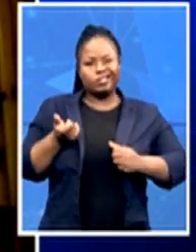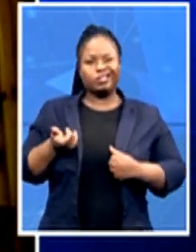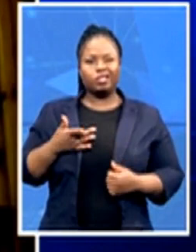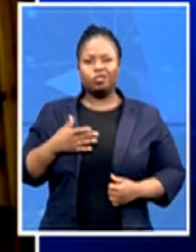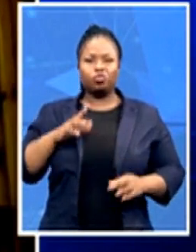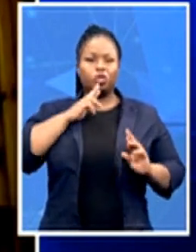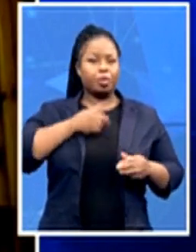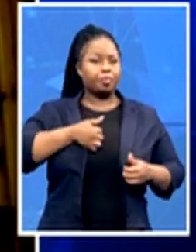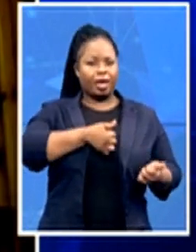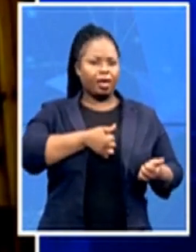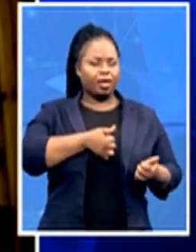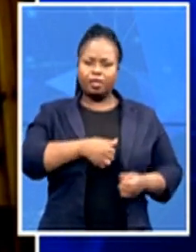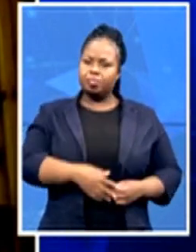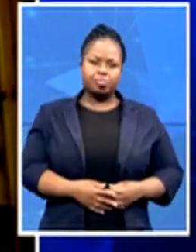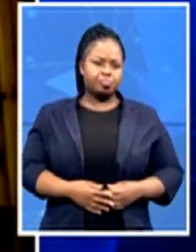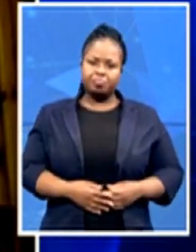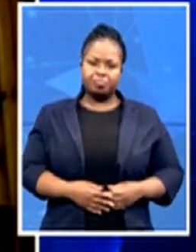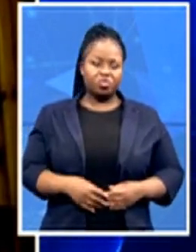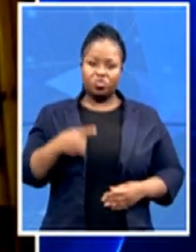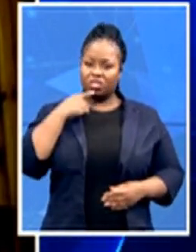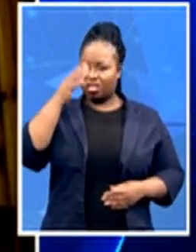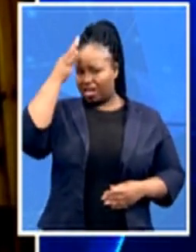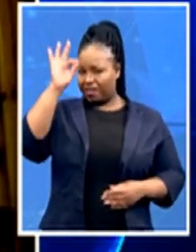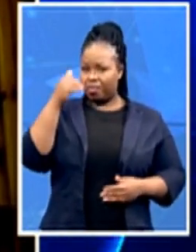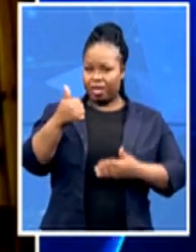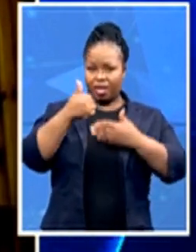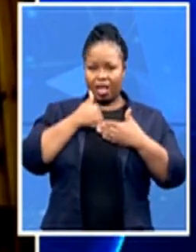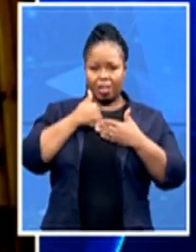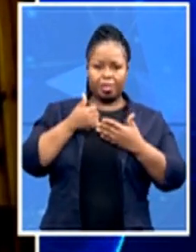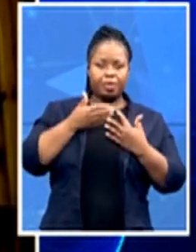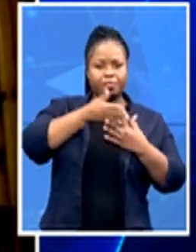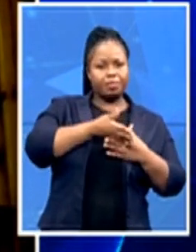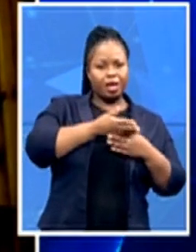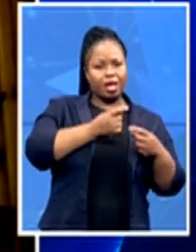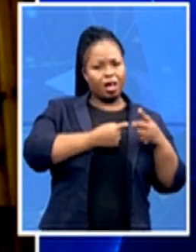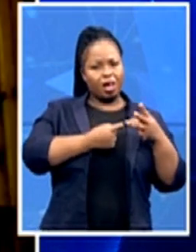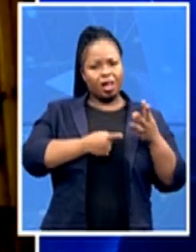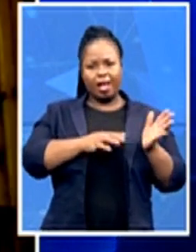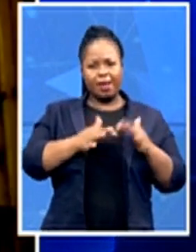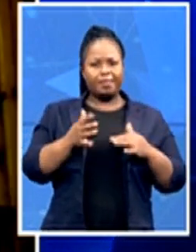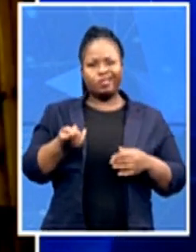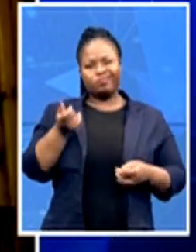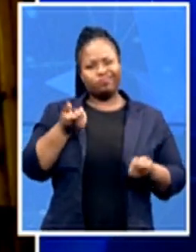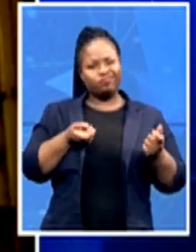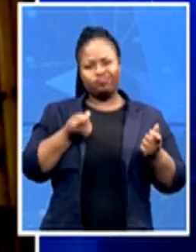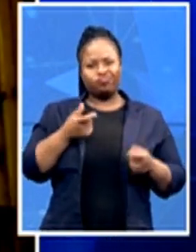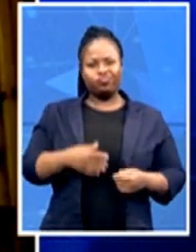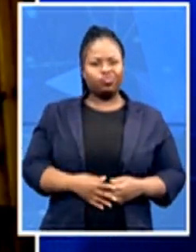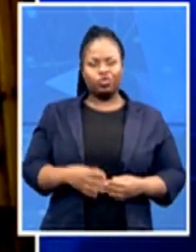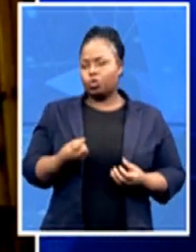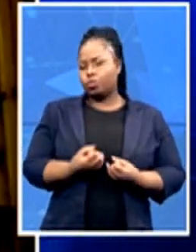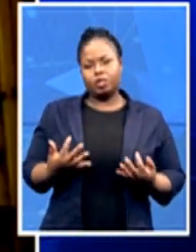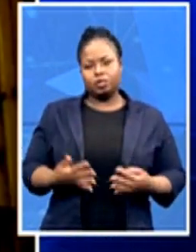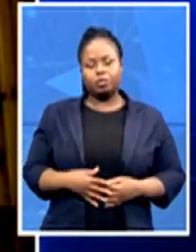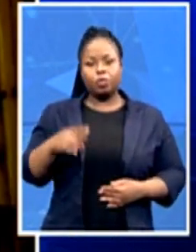is what government's intervention has been, and this is the extent of that government intervention. Insofar as compensation, we don't have